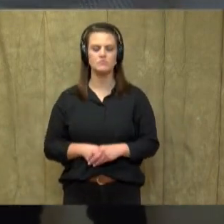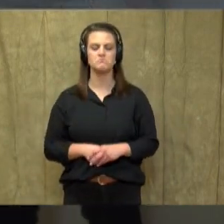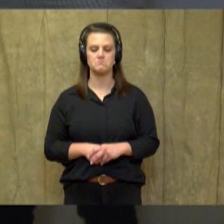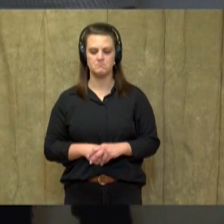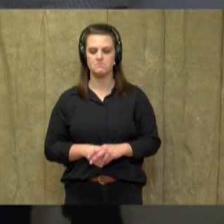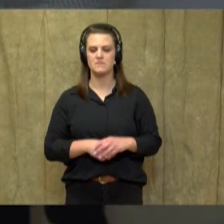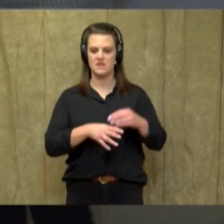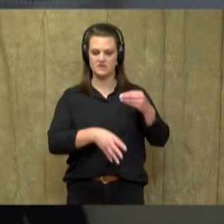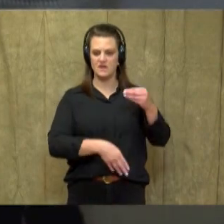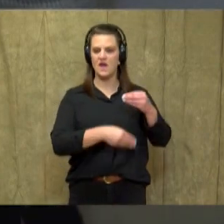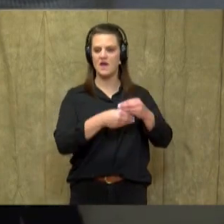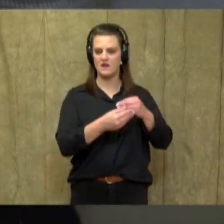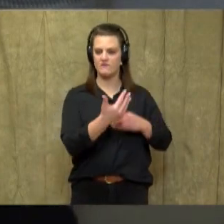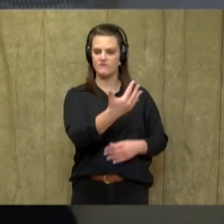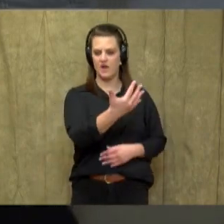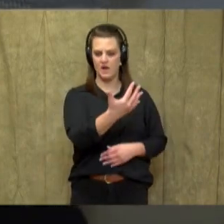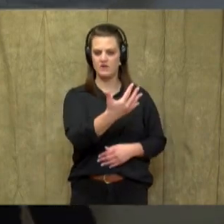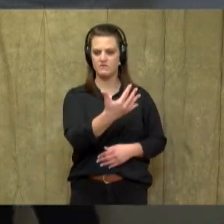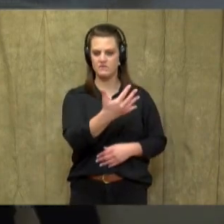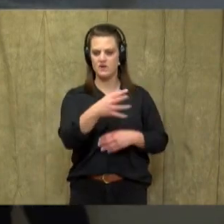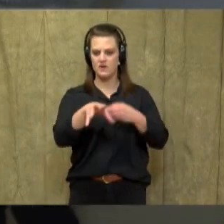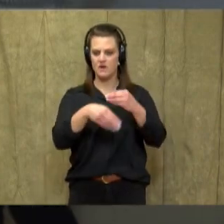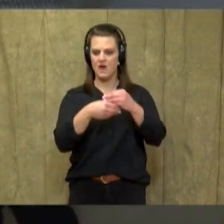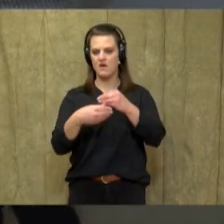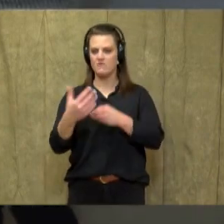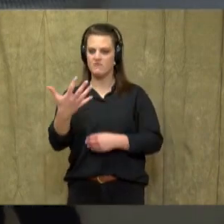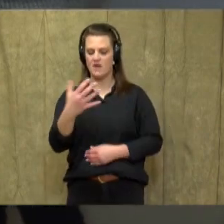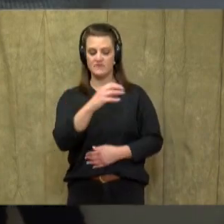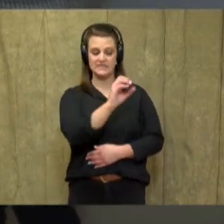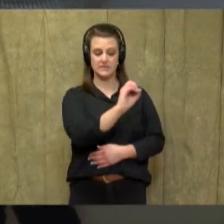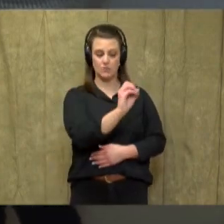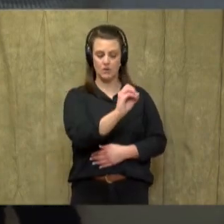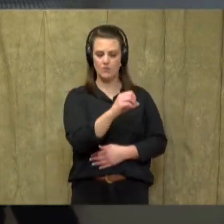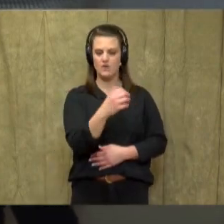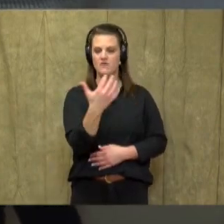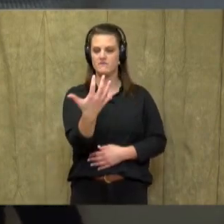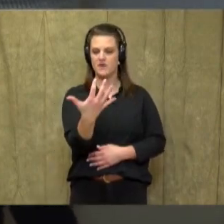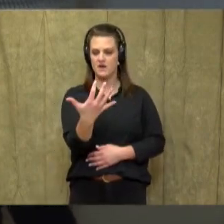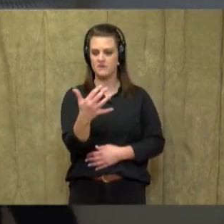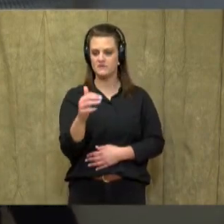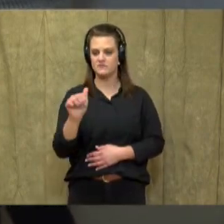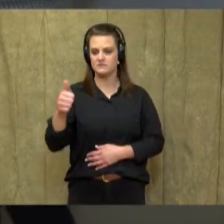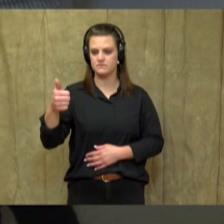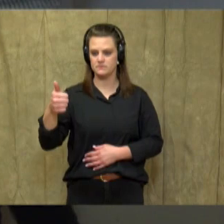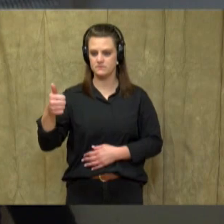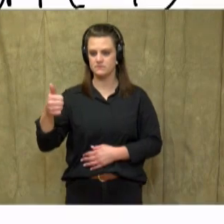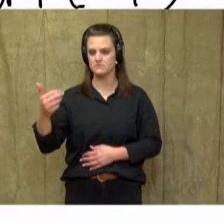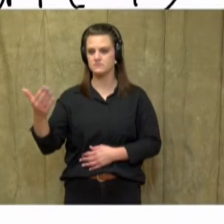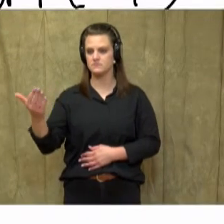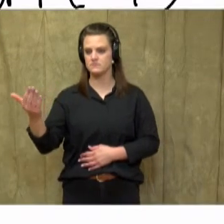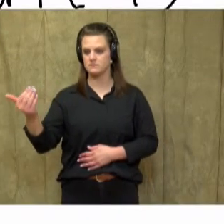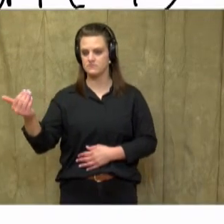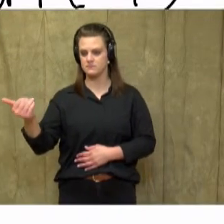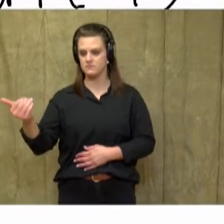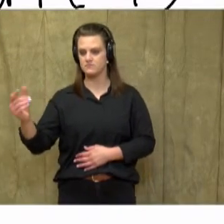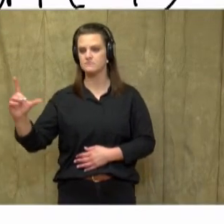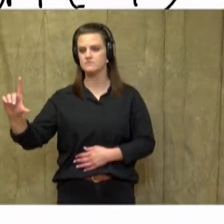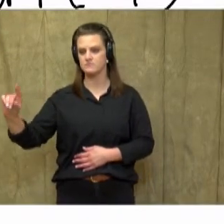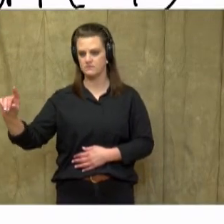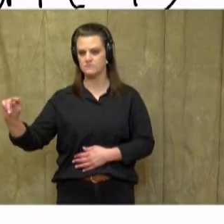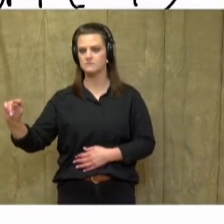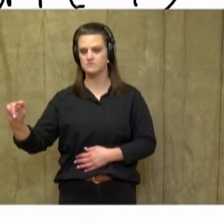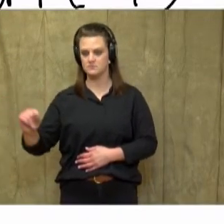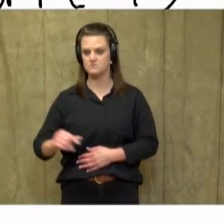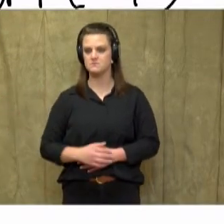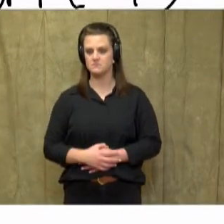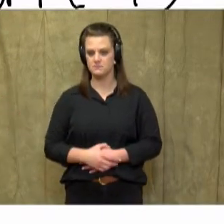Yeah, it's adding 5, isn't it? Because we go from 0 to 5, 10, 15, 20. That's